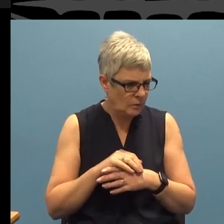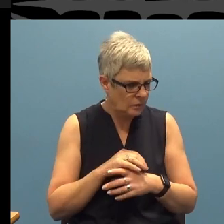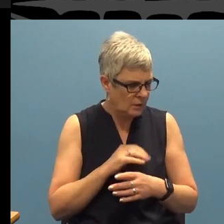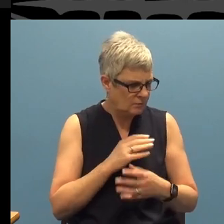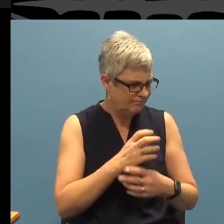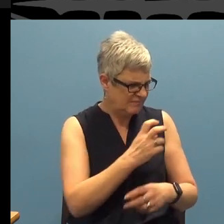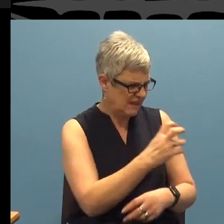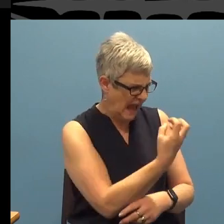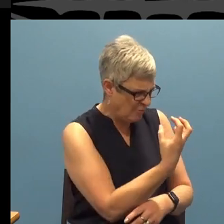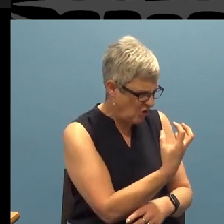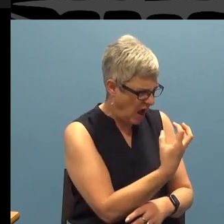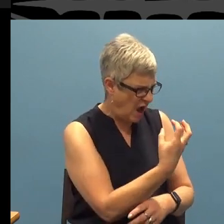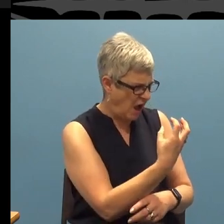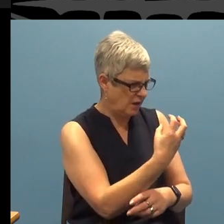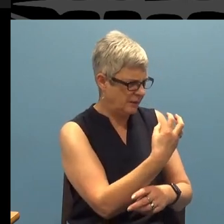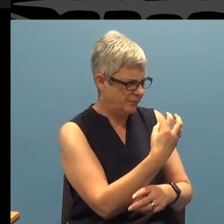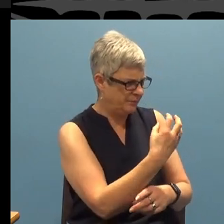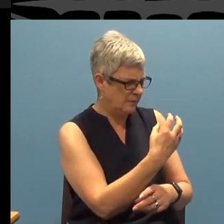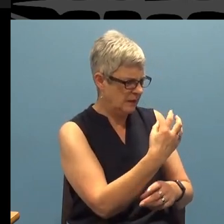Camera.